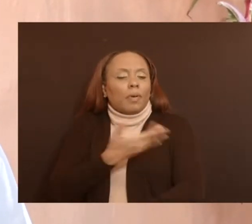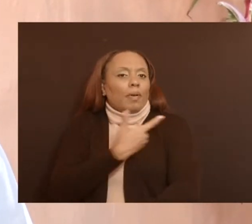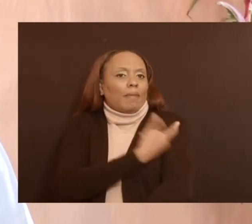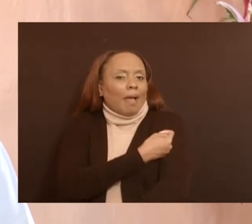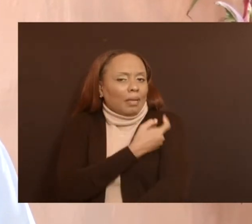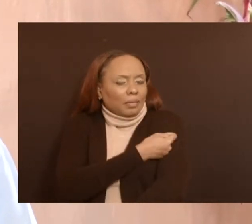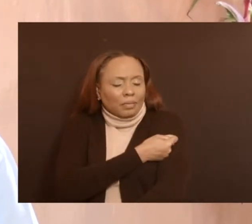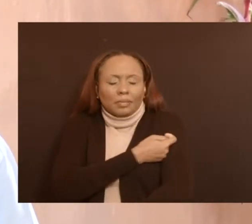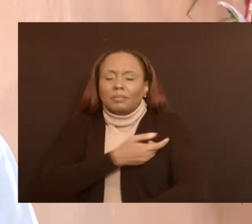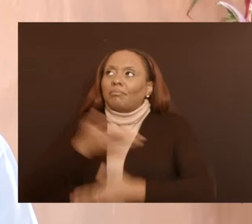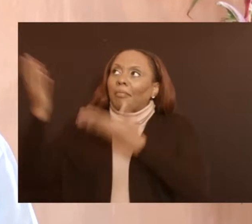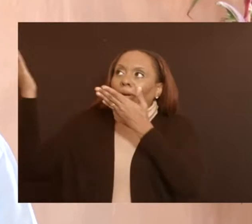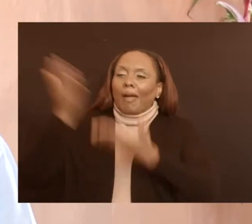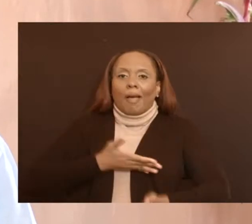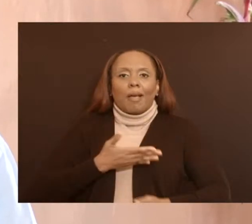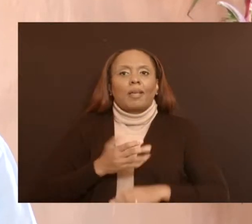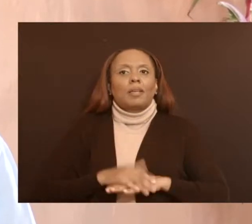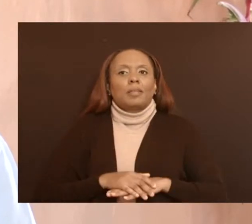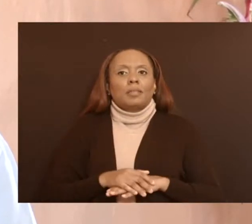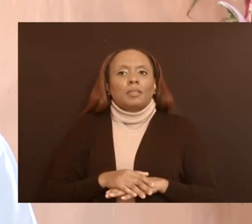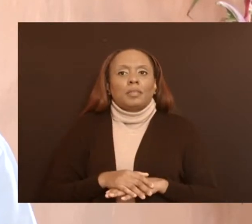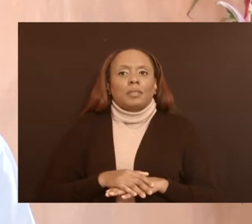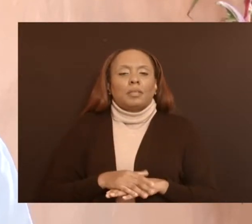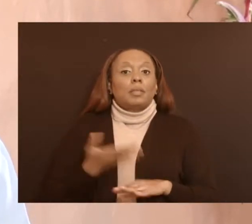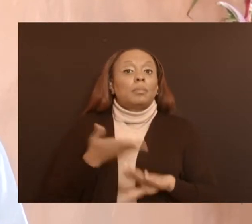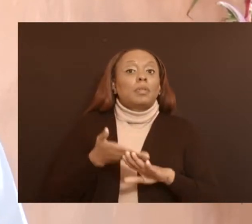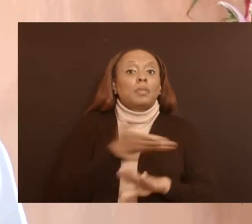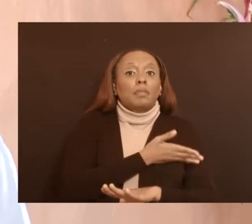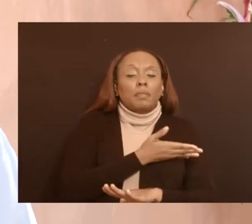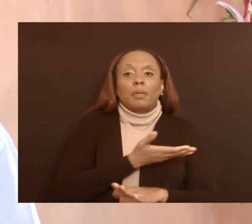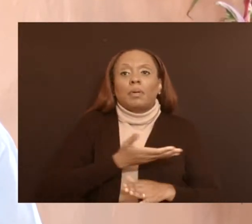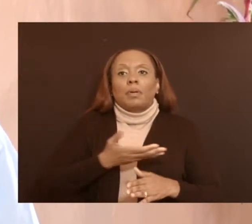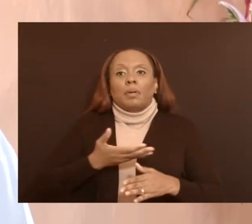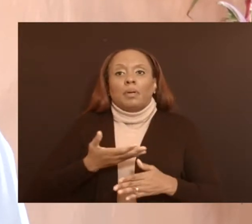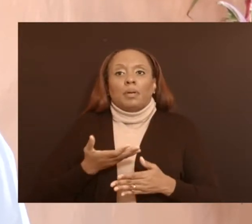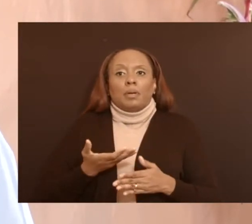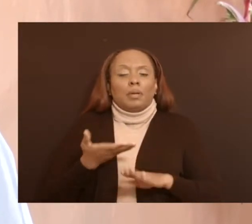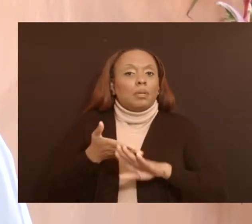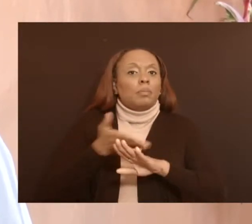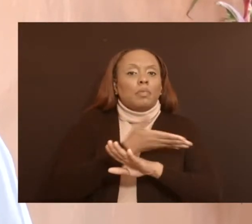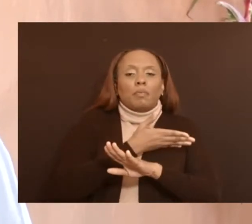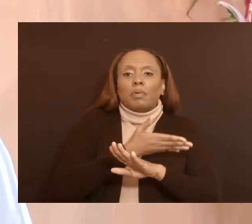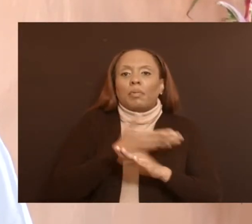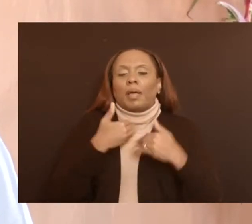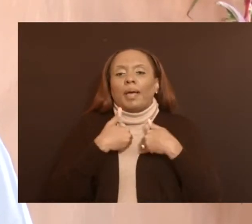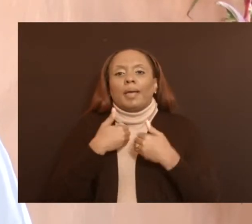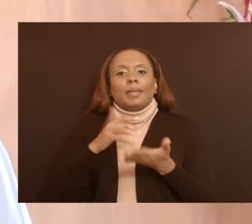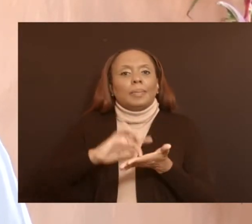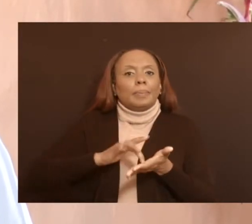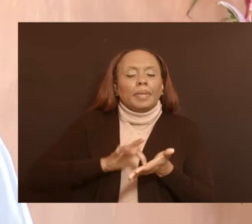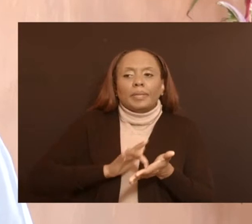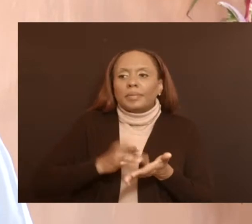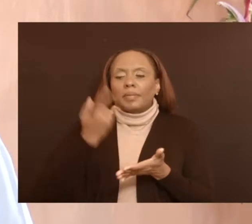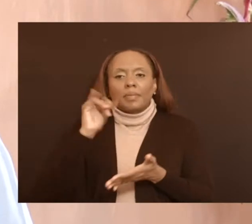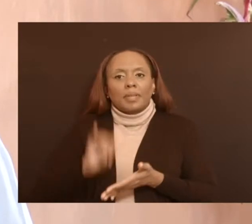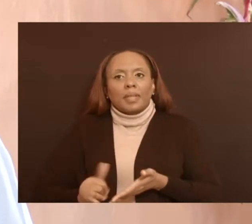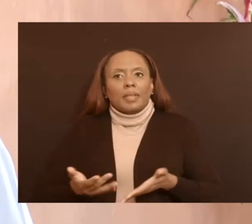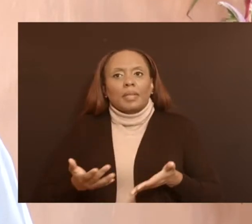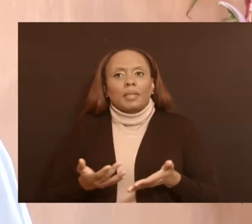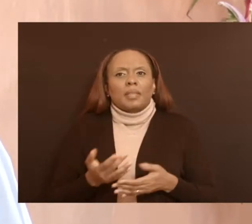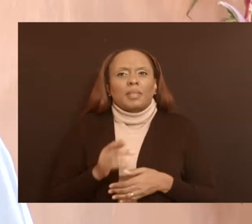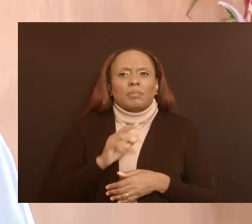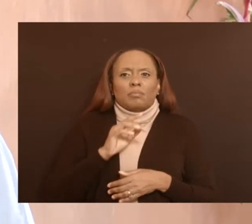here, before pharmaceuticals were available for the treatment of serious COVID cases. Those things, the very,